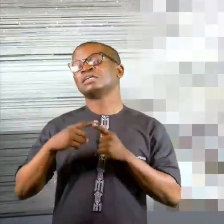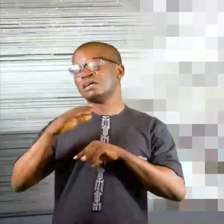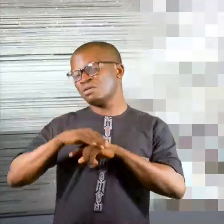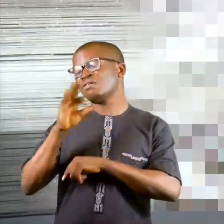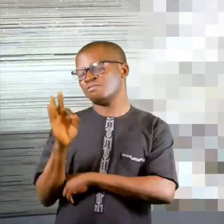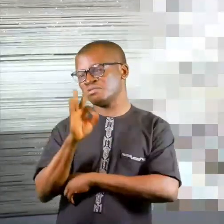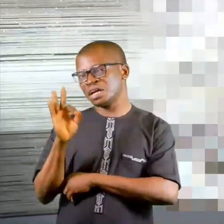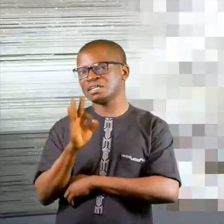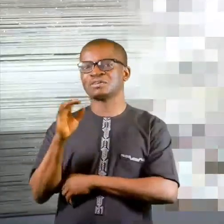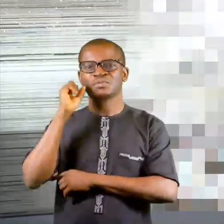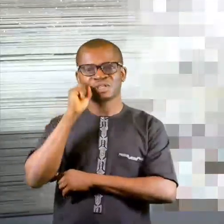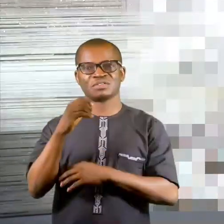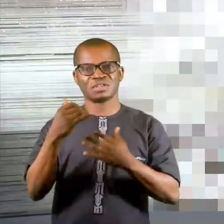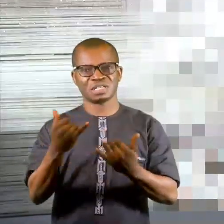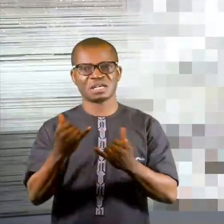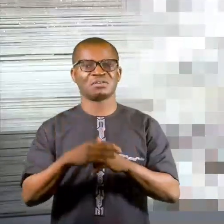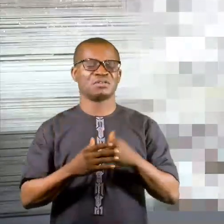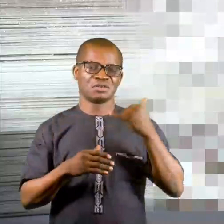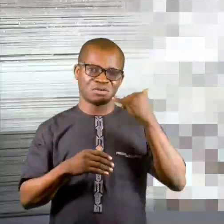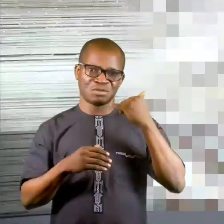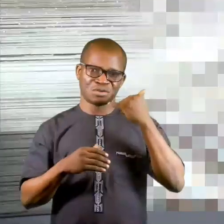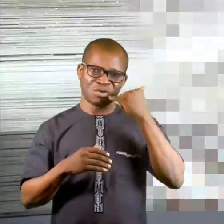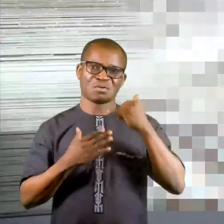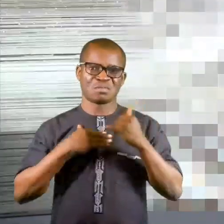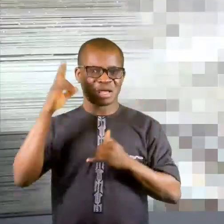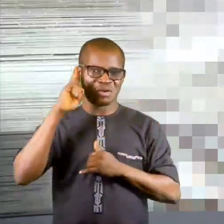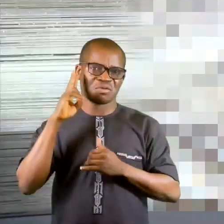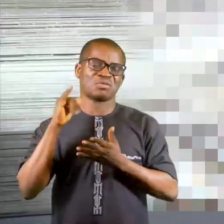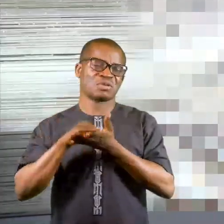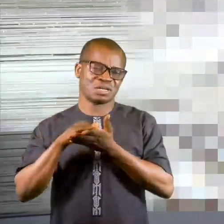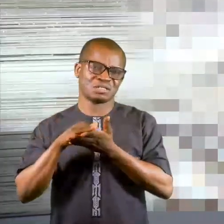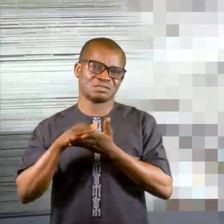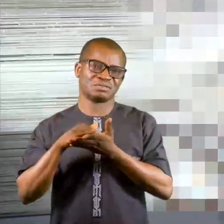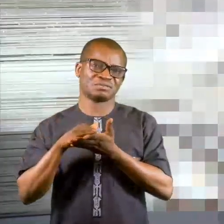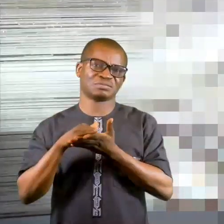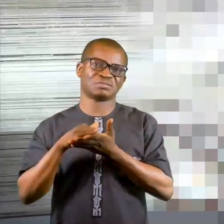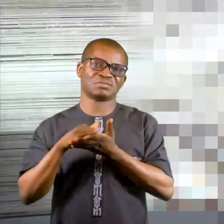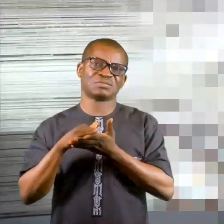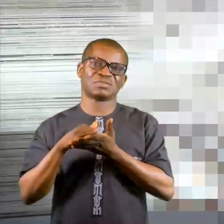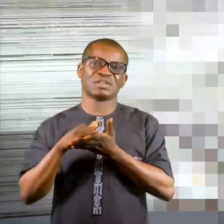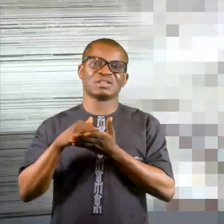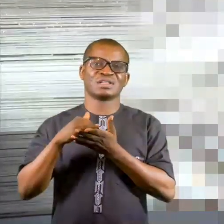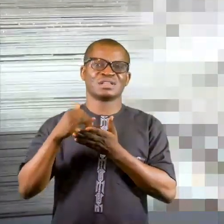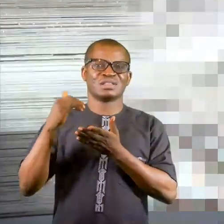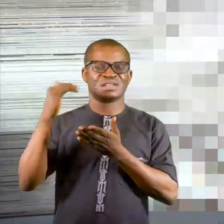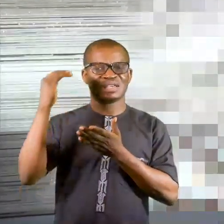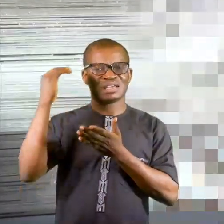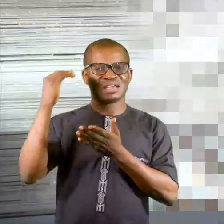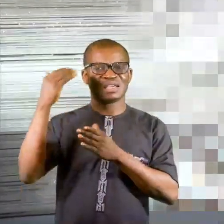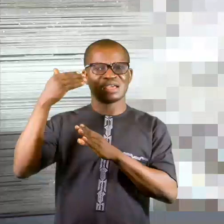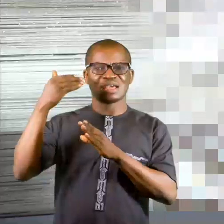on Friday, she now called my uncle that they said that the head